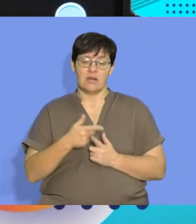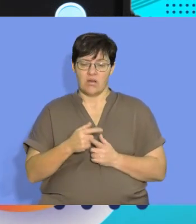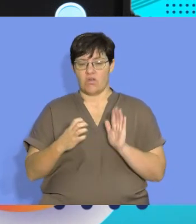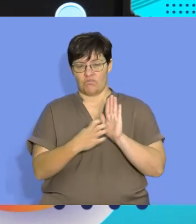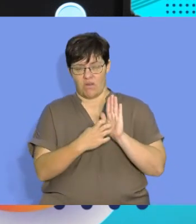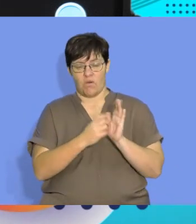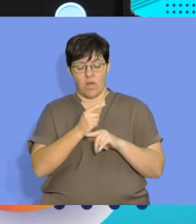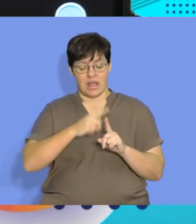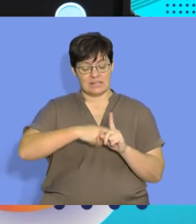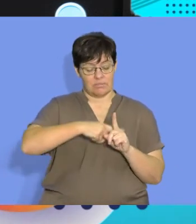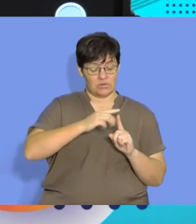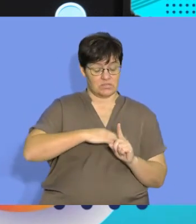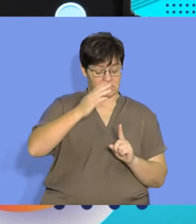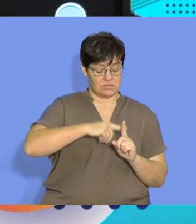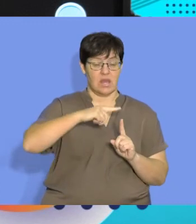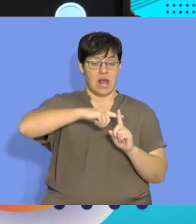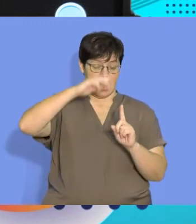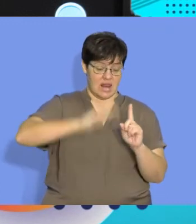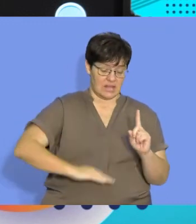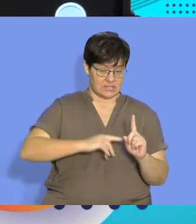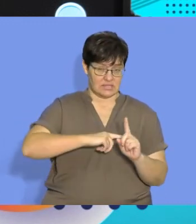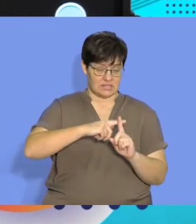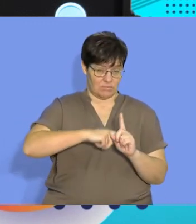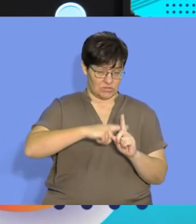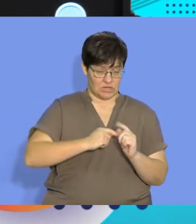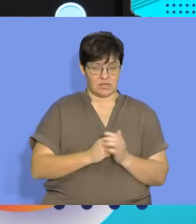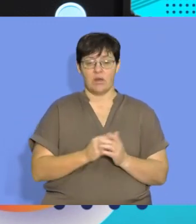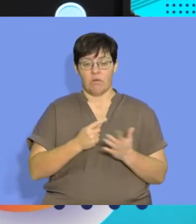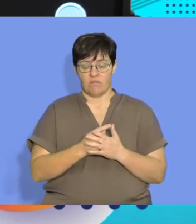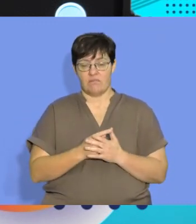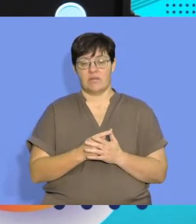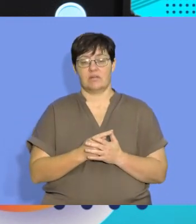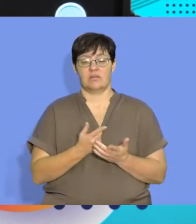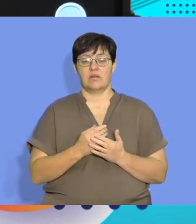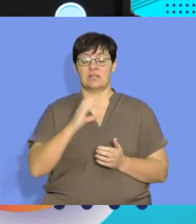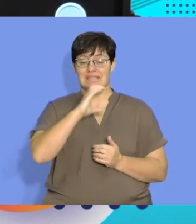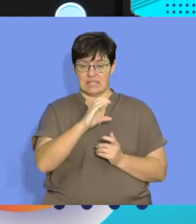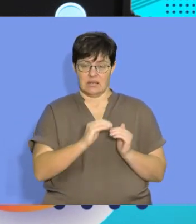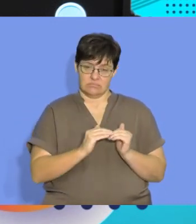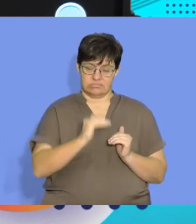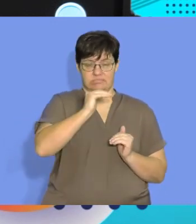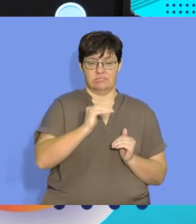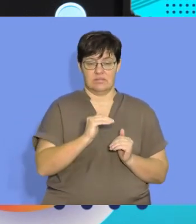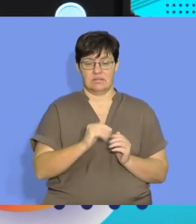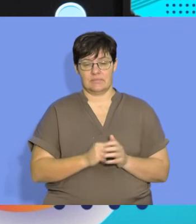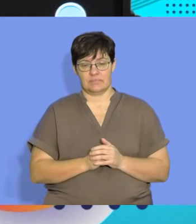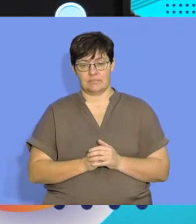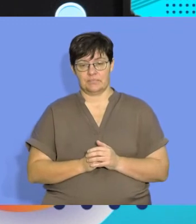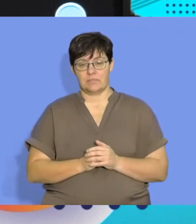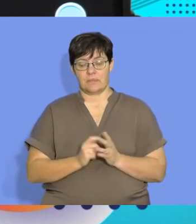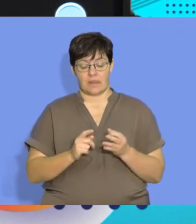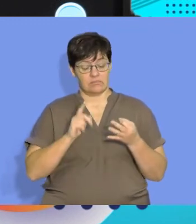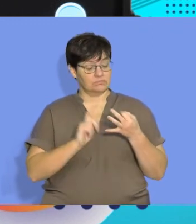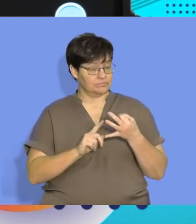a decrease in temperature, and we looked at an increase in the concentration. The next factor that we're going to look